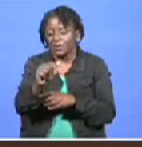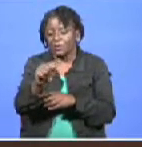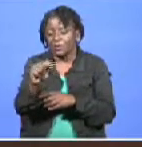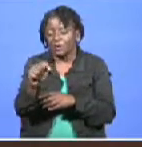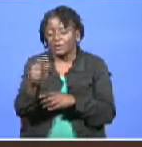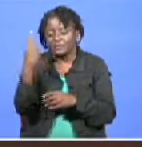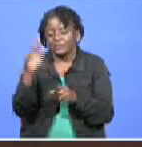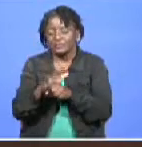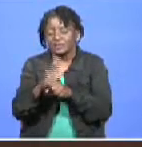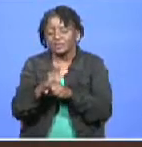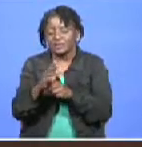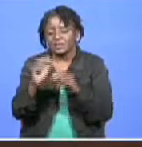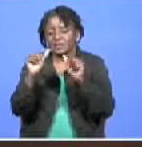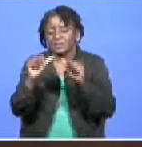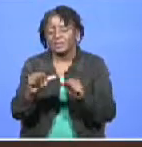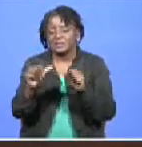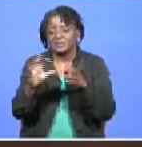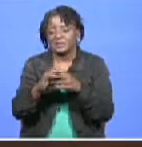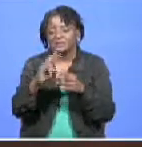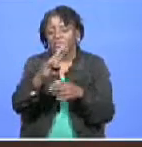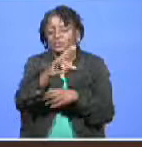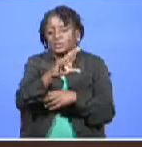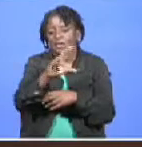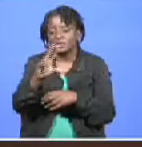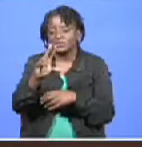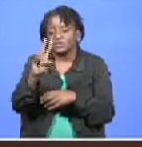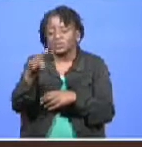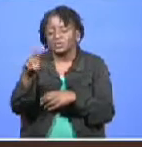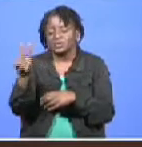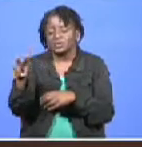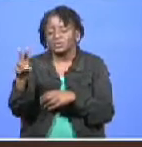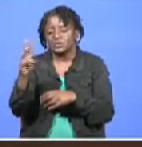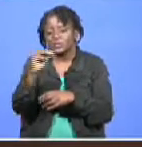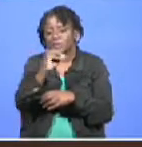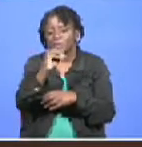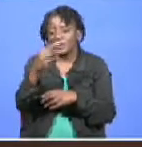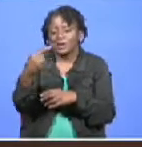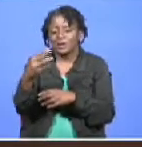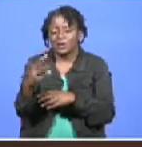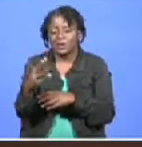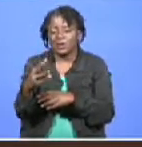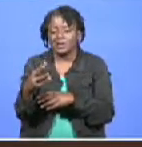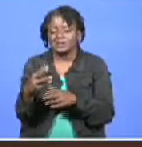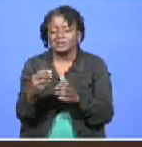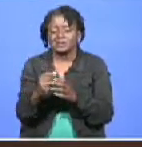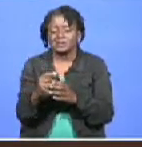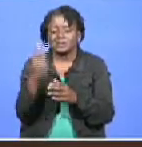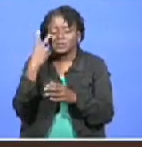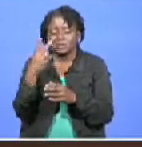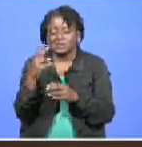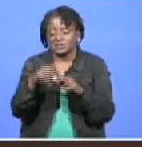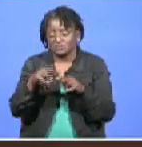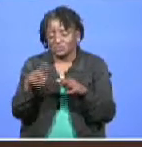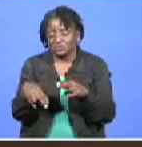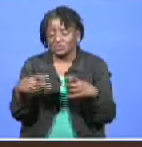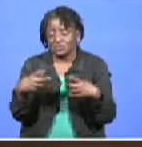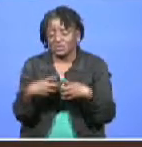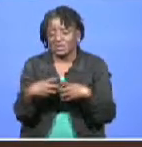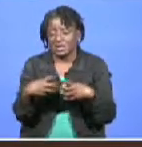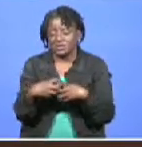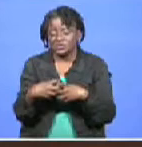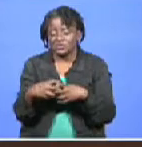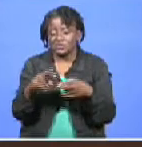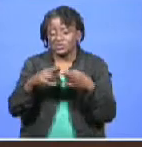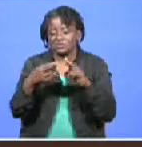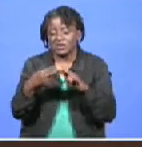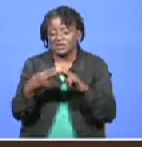of 222 megawatts. We will see reduced electricity rates to consumers through lower